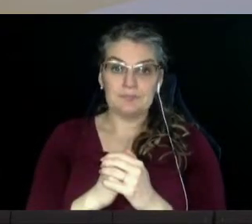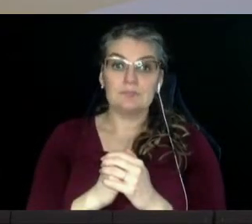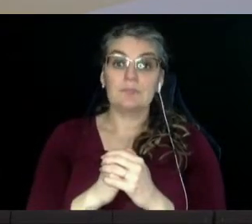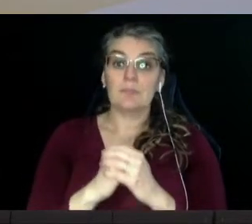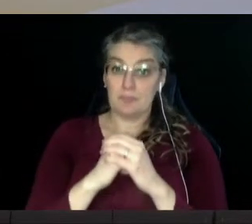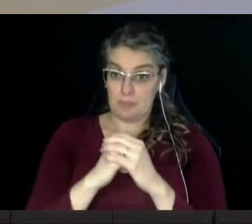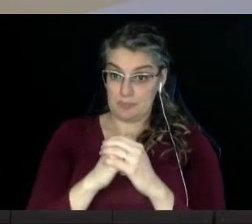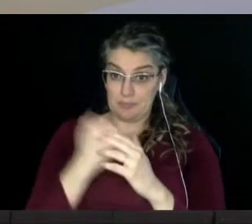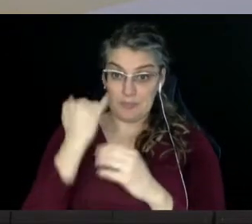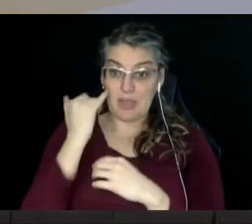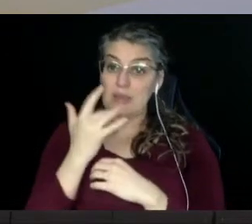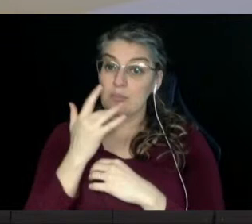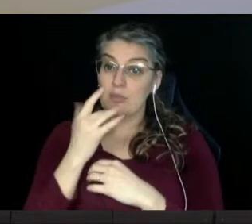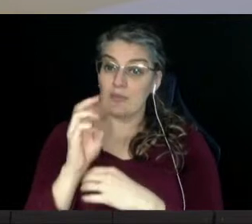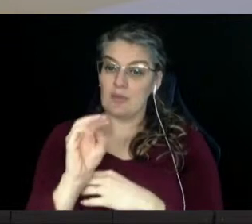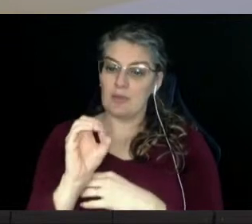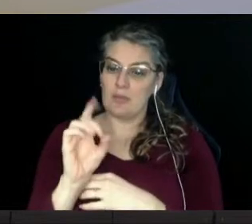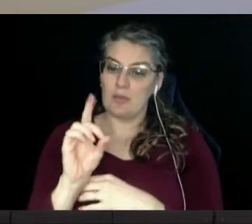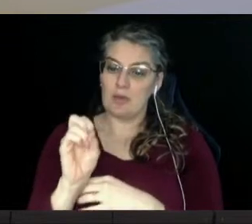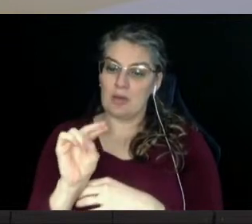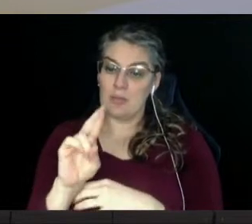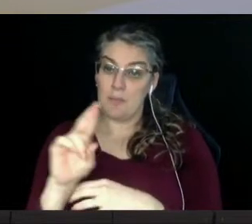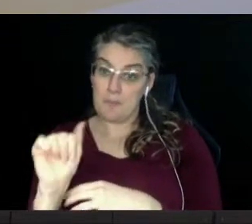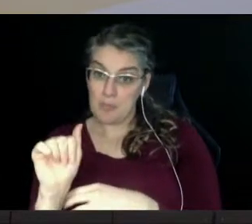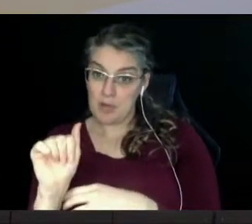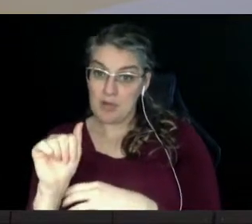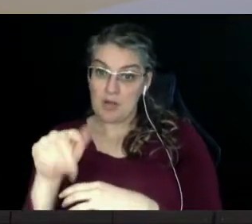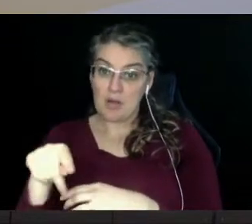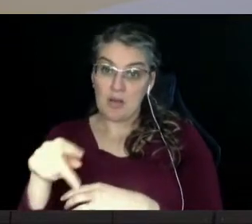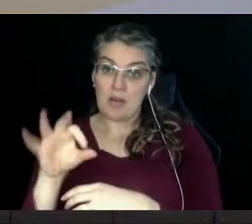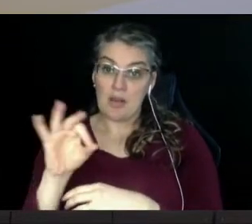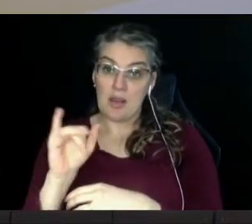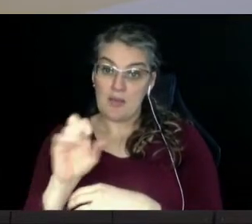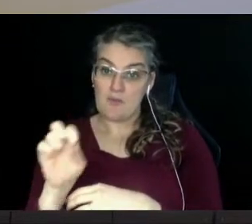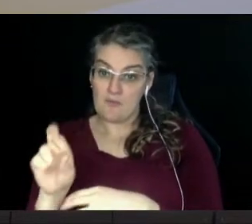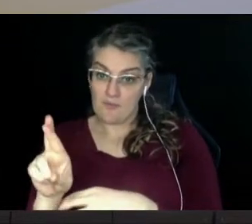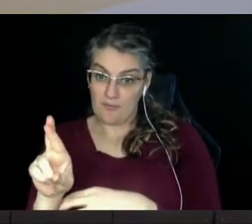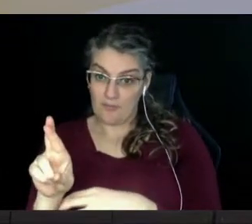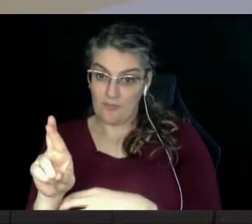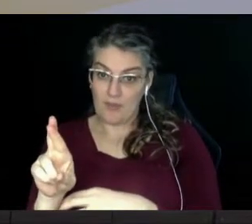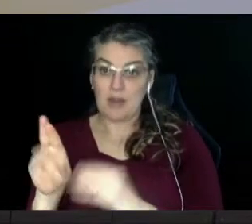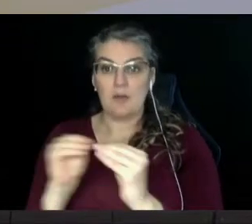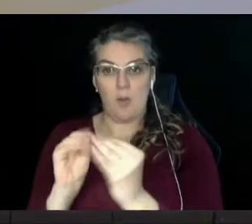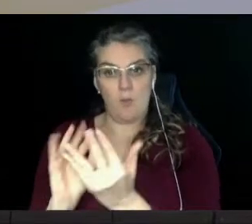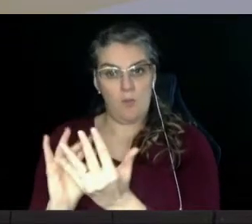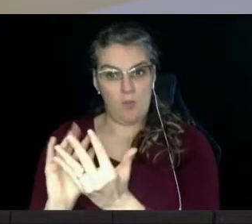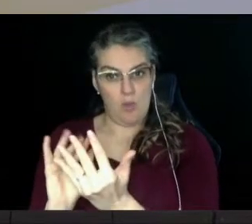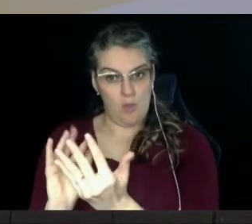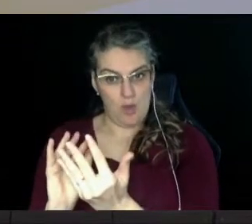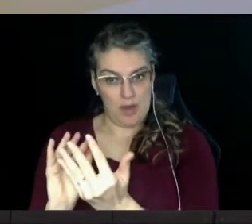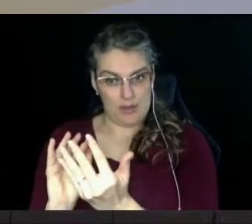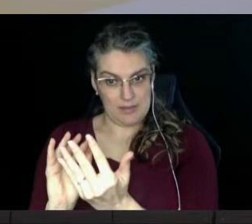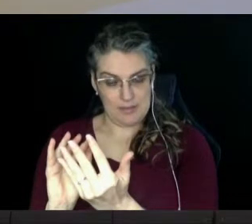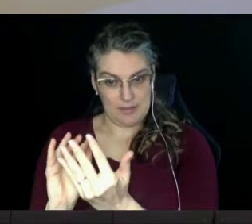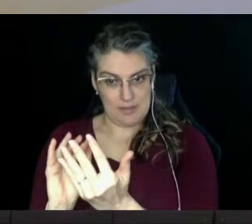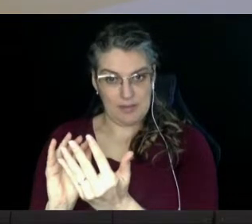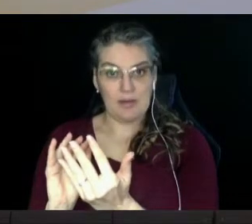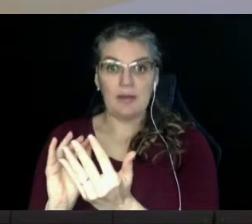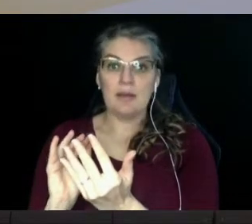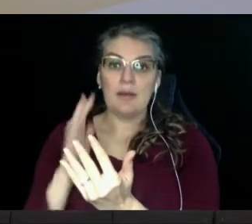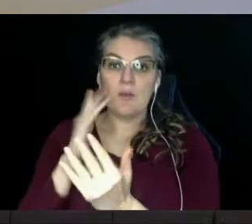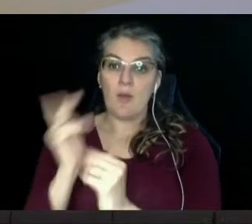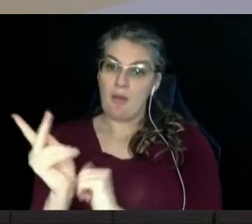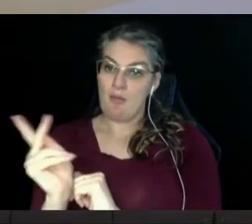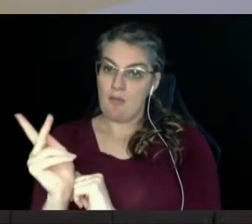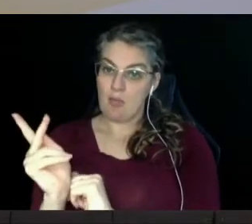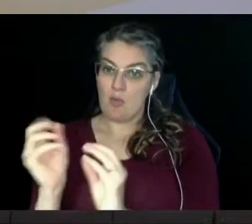Pfizer products are being administered. This approach is in keeping with similar use of AstraZeneca across the country,